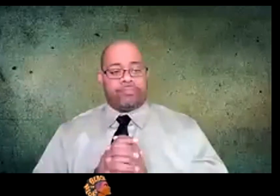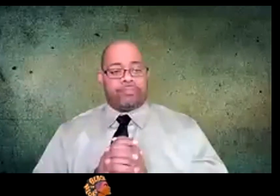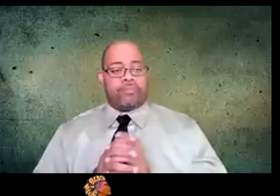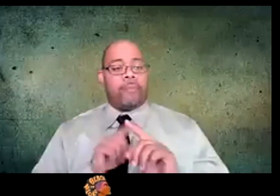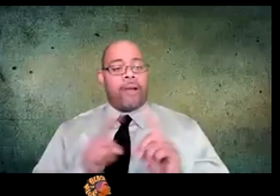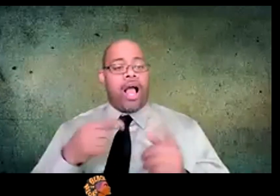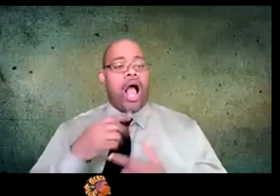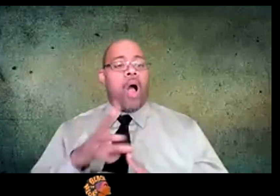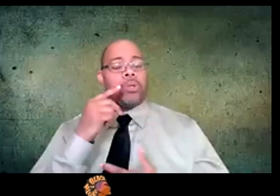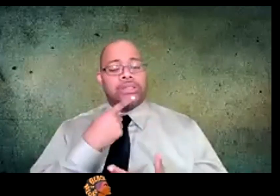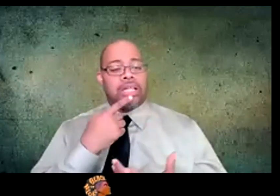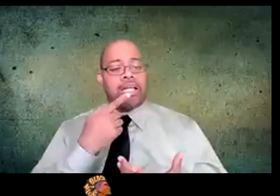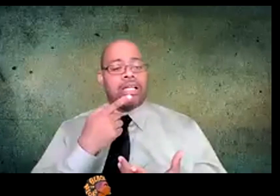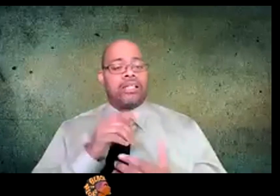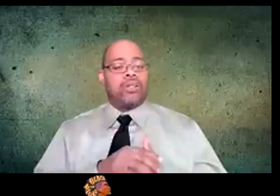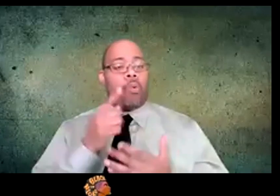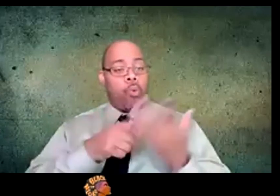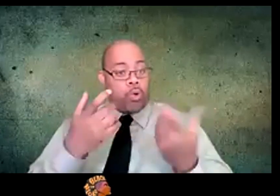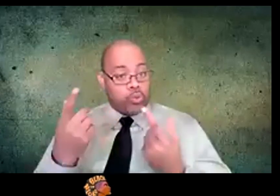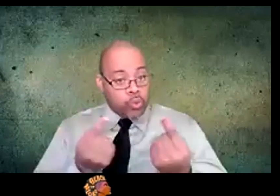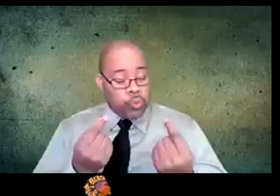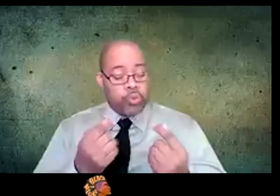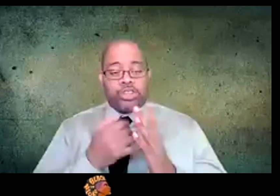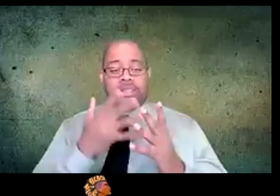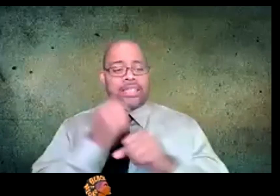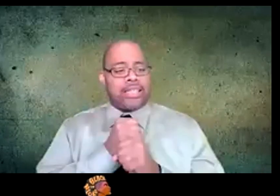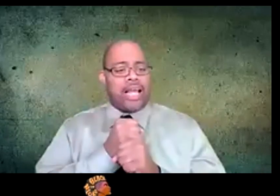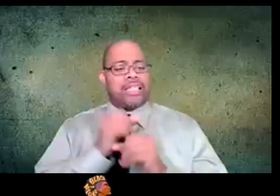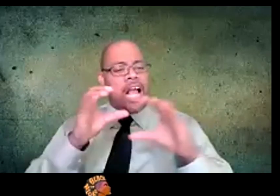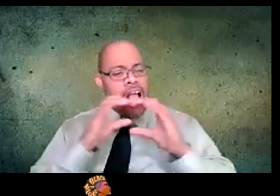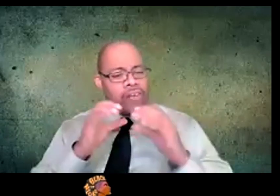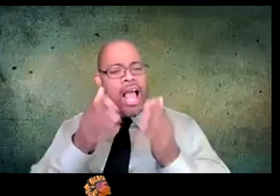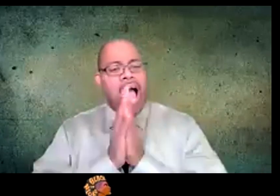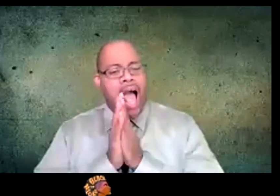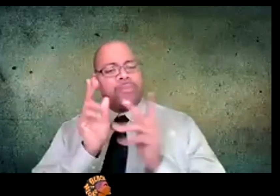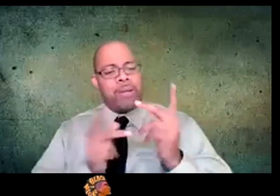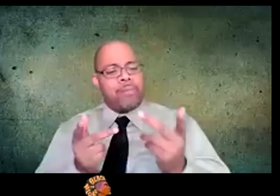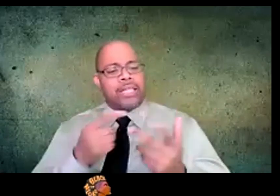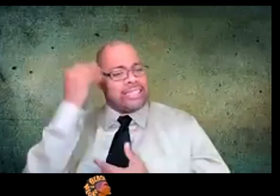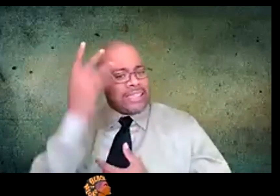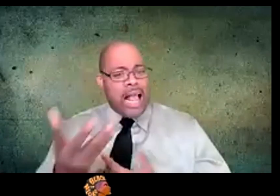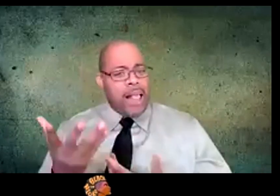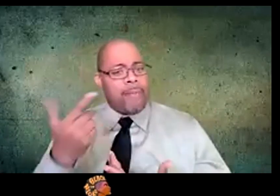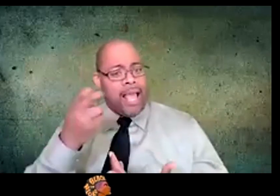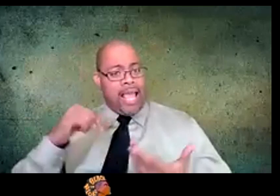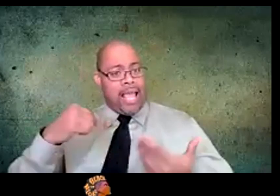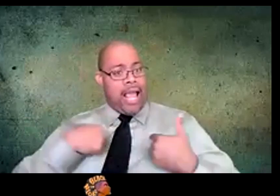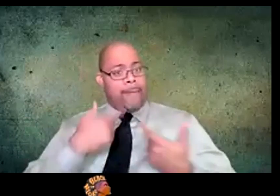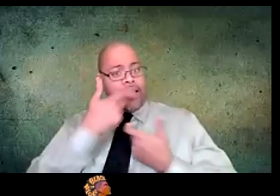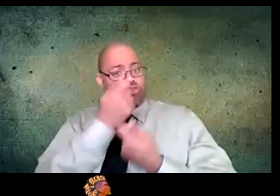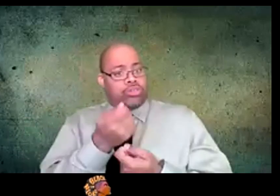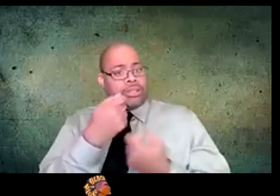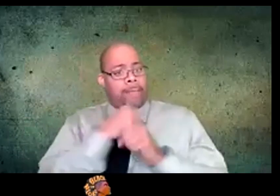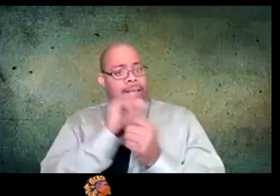I would say what you want to do is just get a conversation. Ask folks, tell them, hey, I'm interested in making